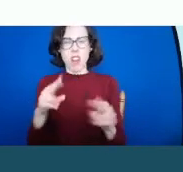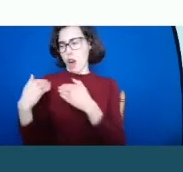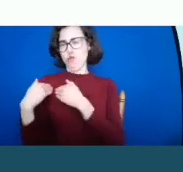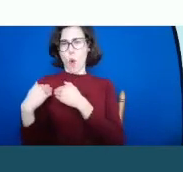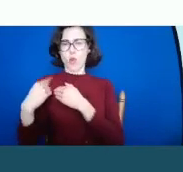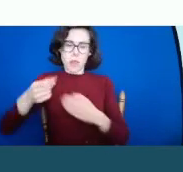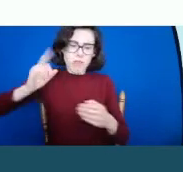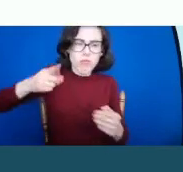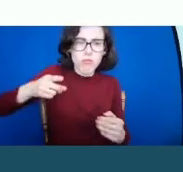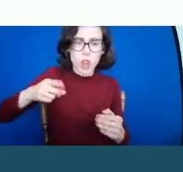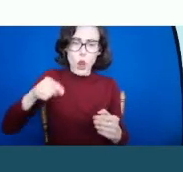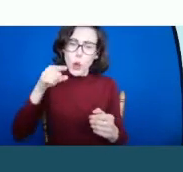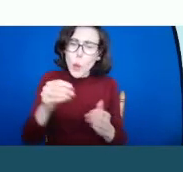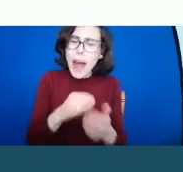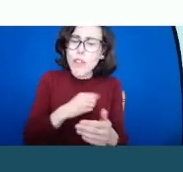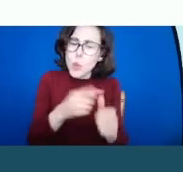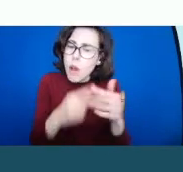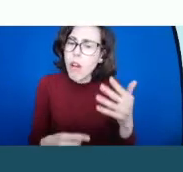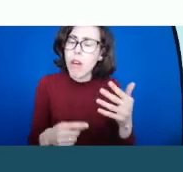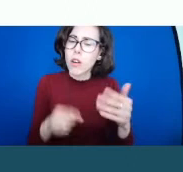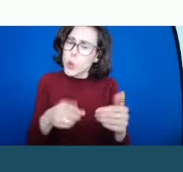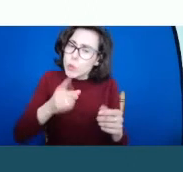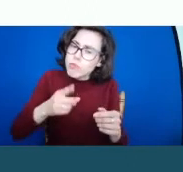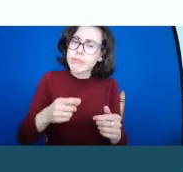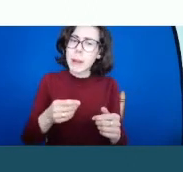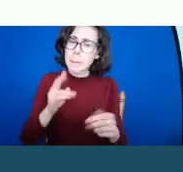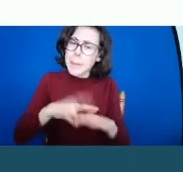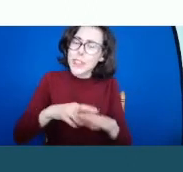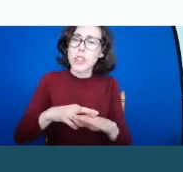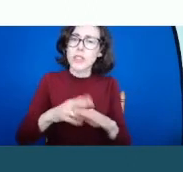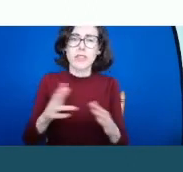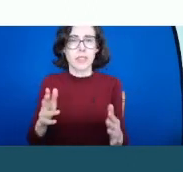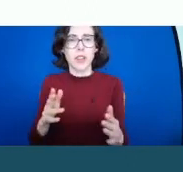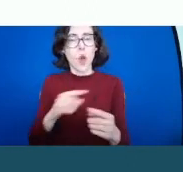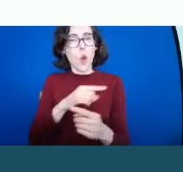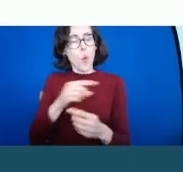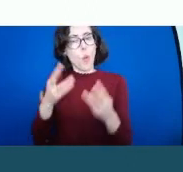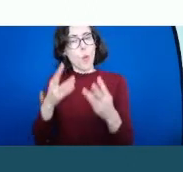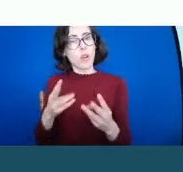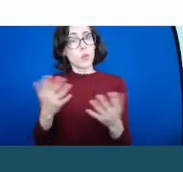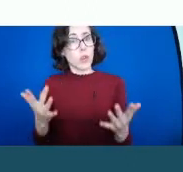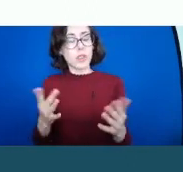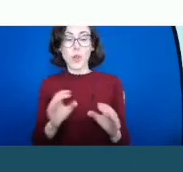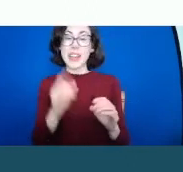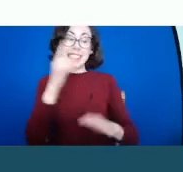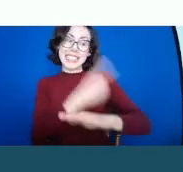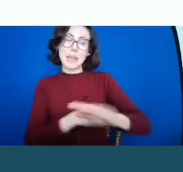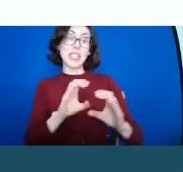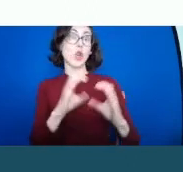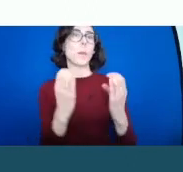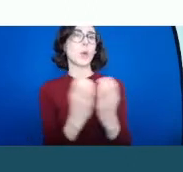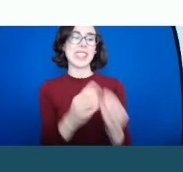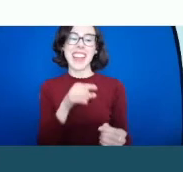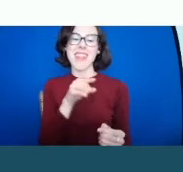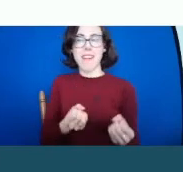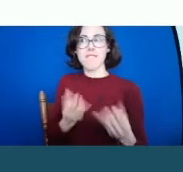with disabilities, you need to do these things in order to get well. But what we're hearing from the disability community is that they want more than